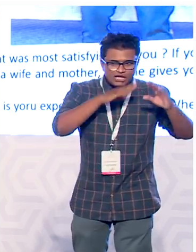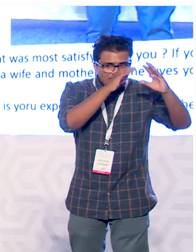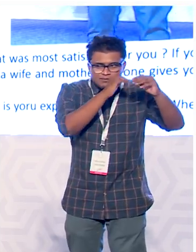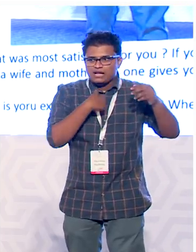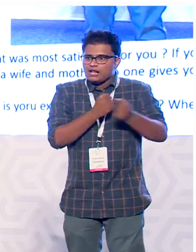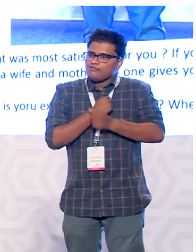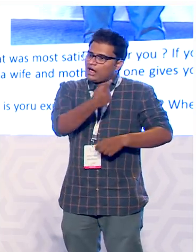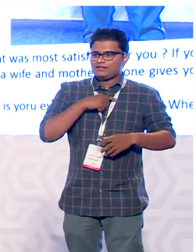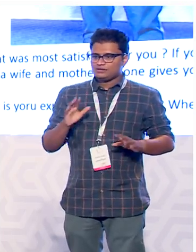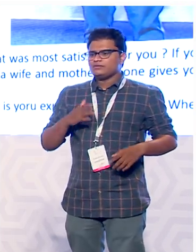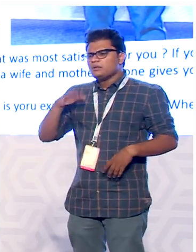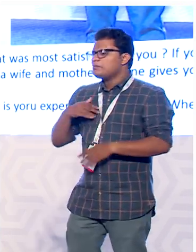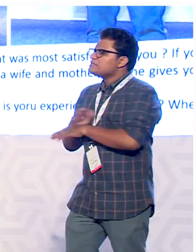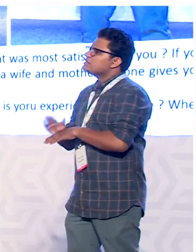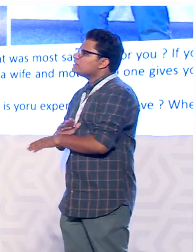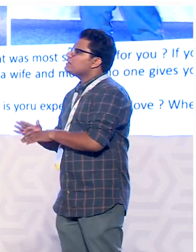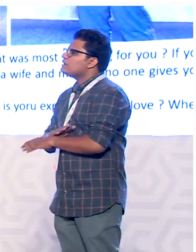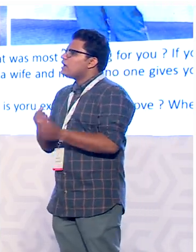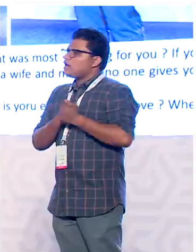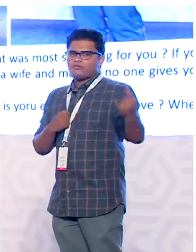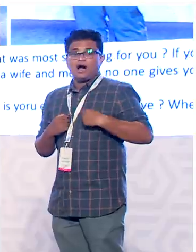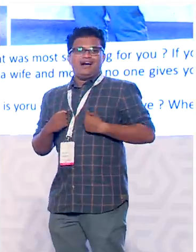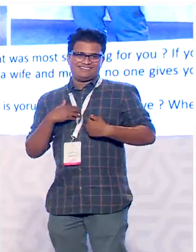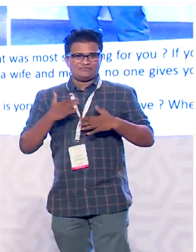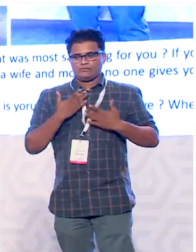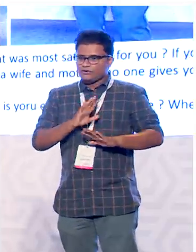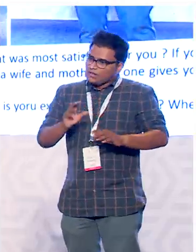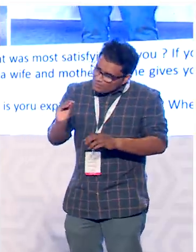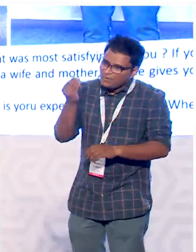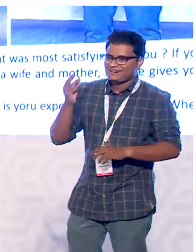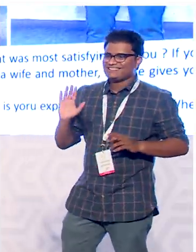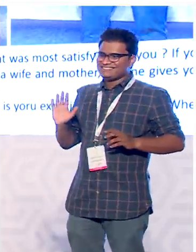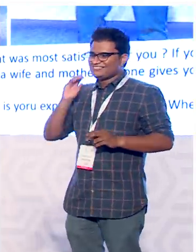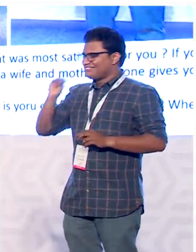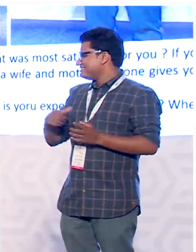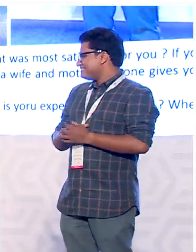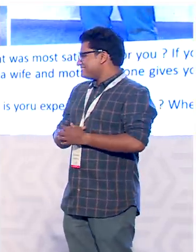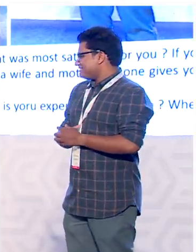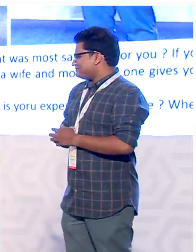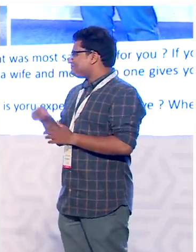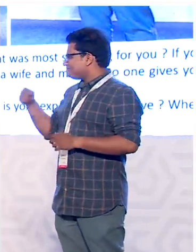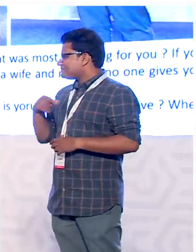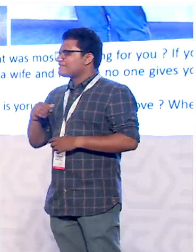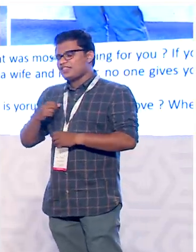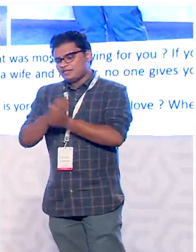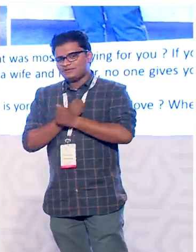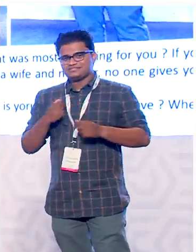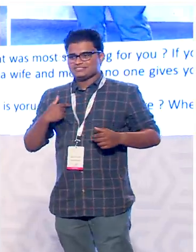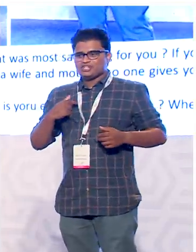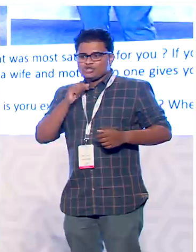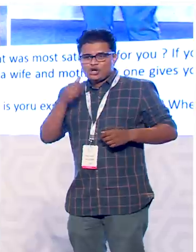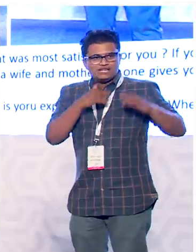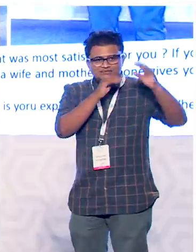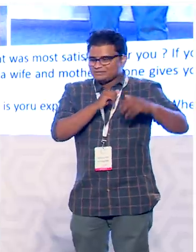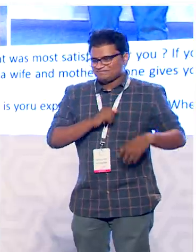out a thorn from your toe is when love happens. Seriously. That's how unpredictable love is. Yeah,